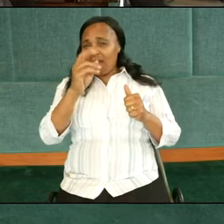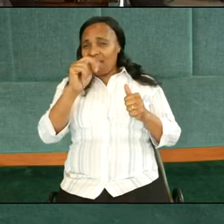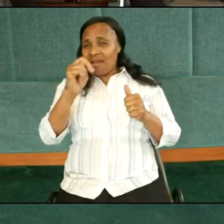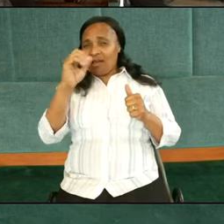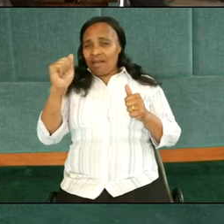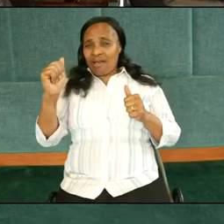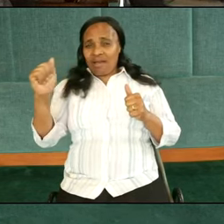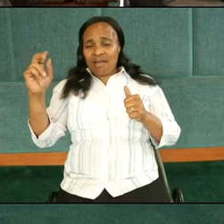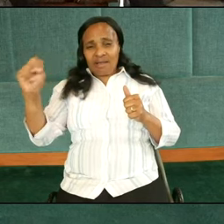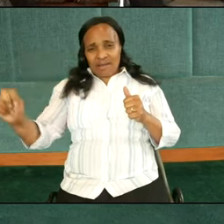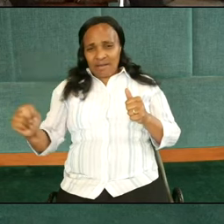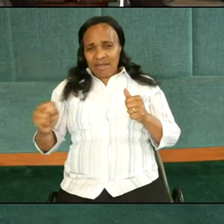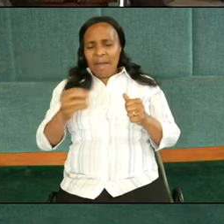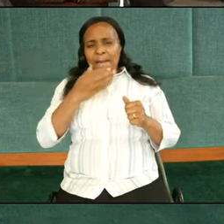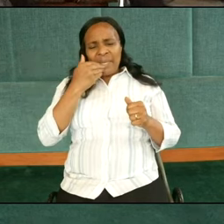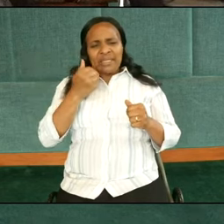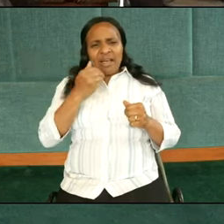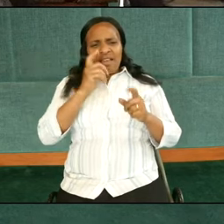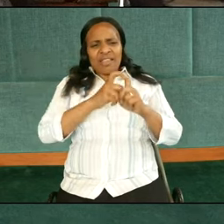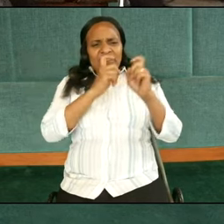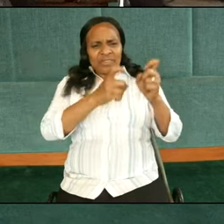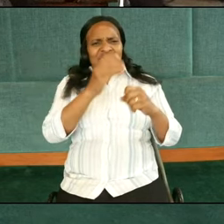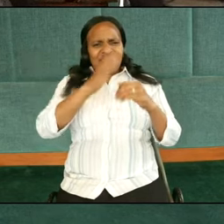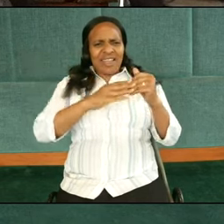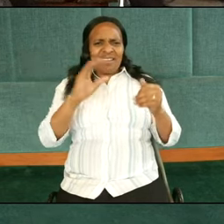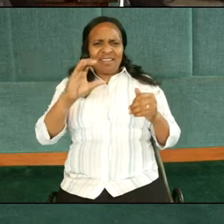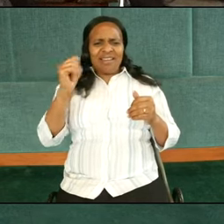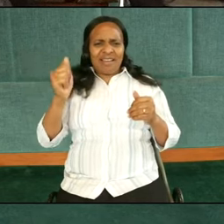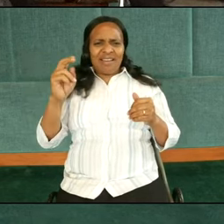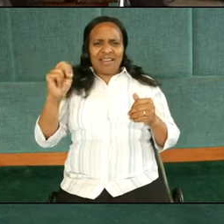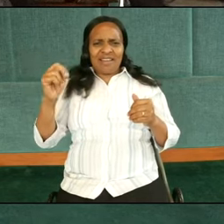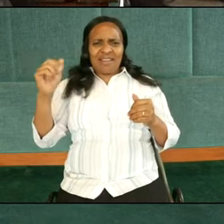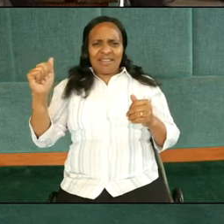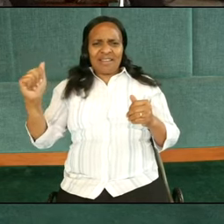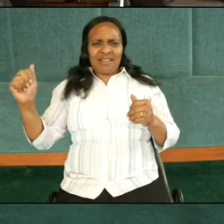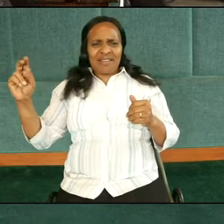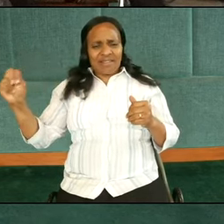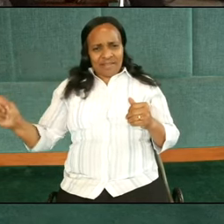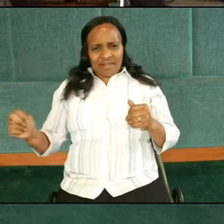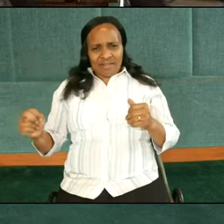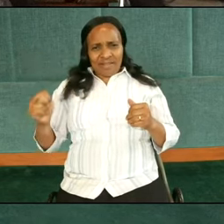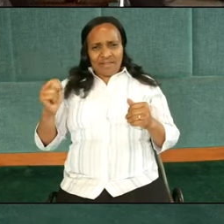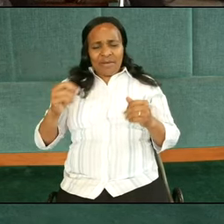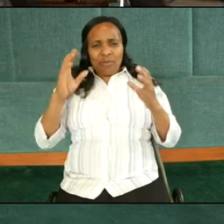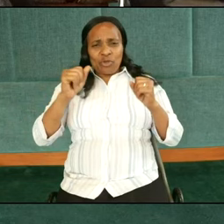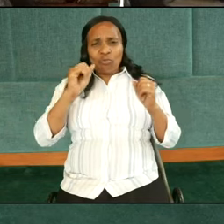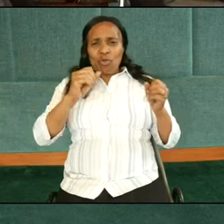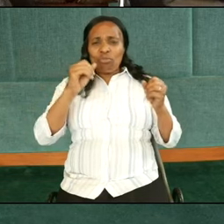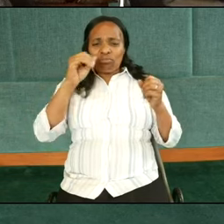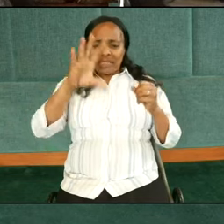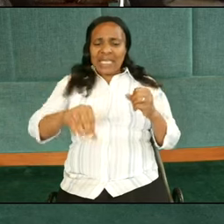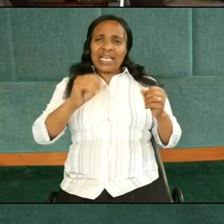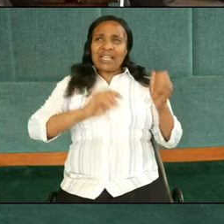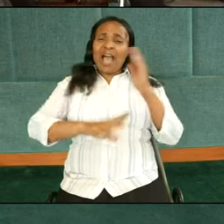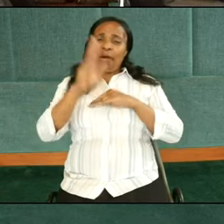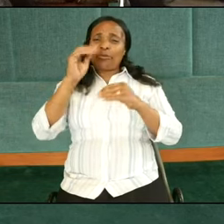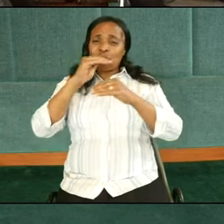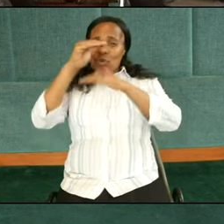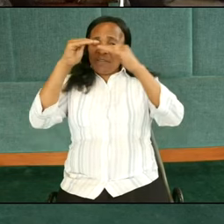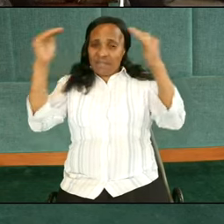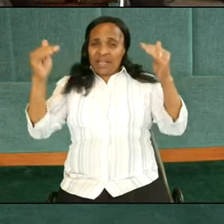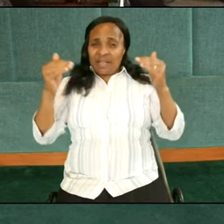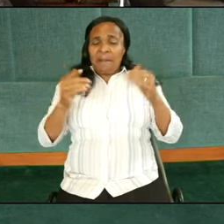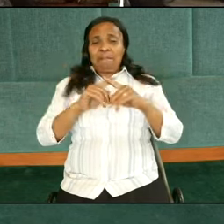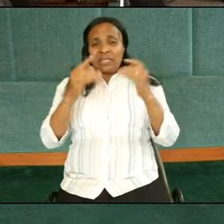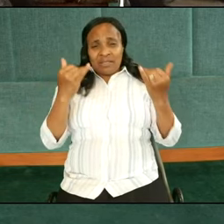the guy got a way better gift than Canaan. Because, I mean, he was taken up to heaven. What better gift could be than that, right?